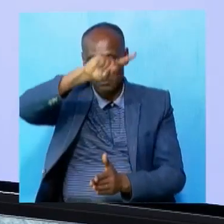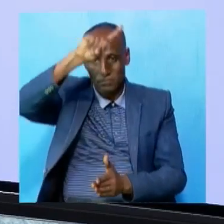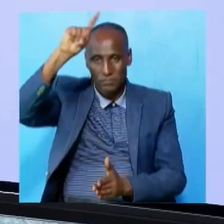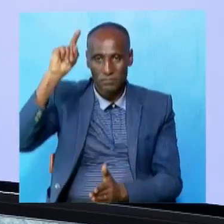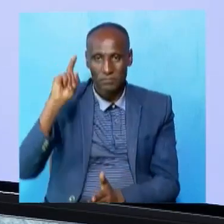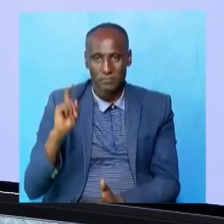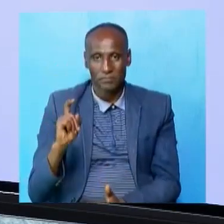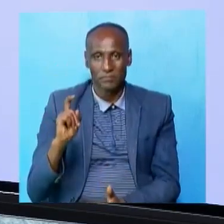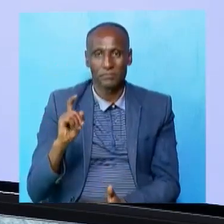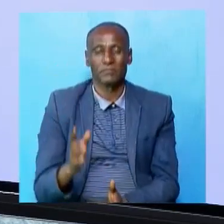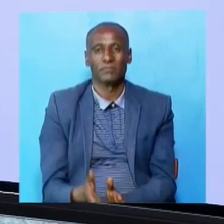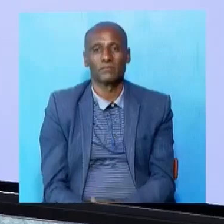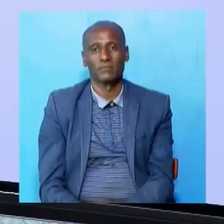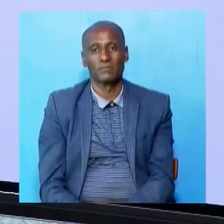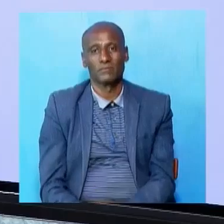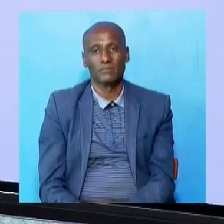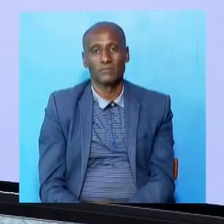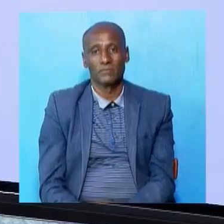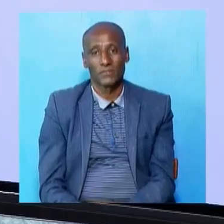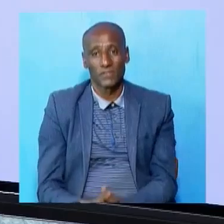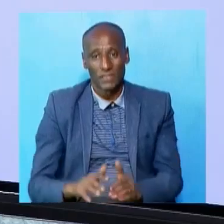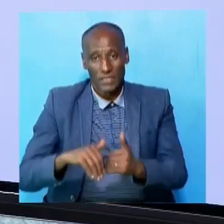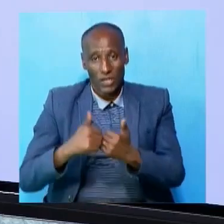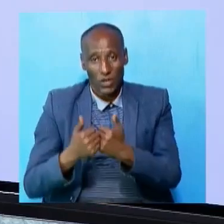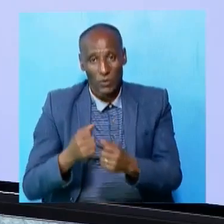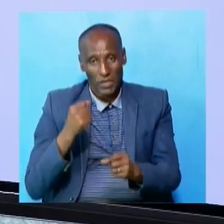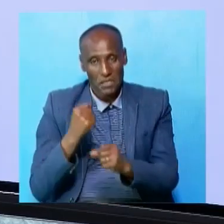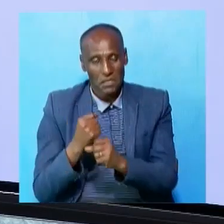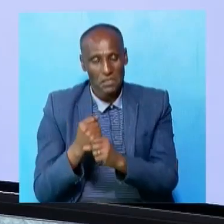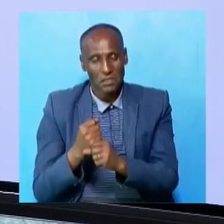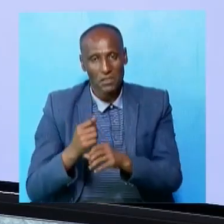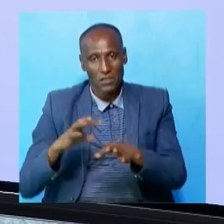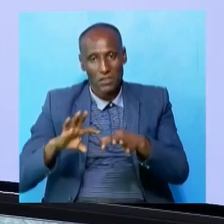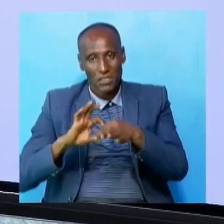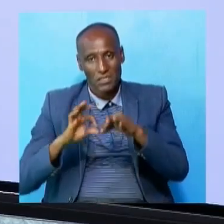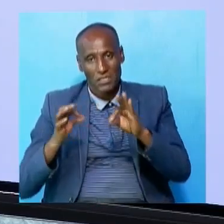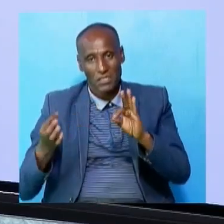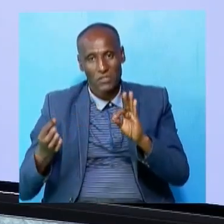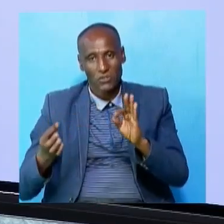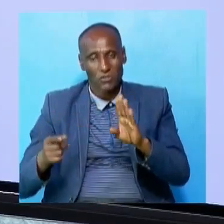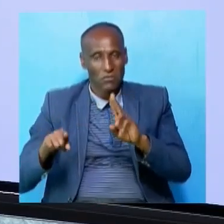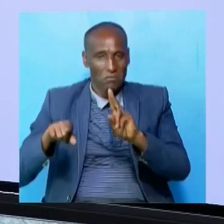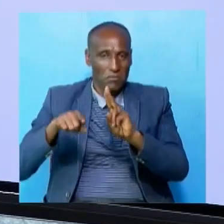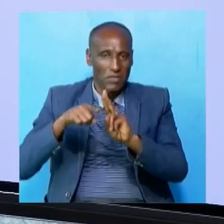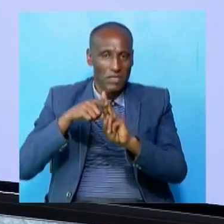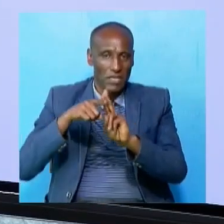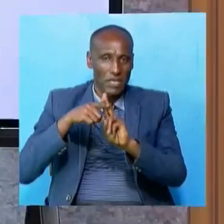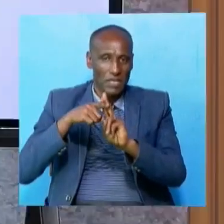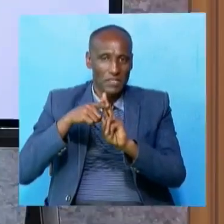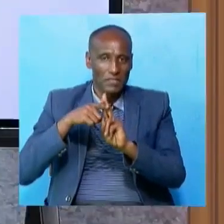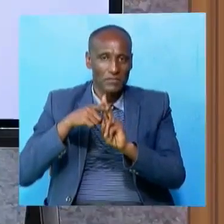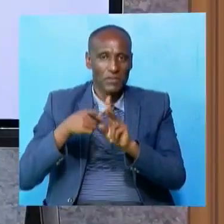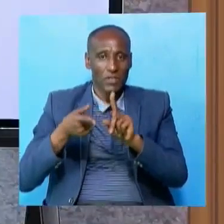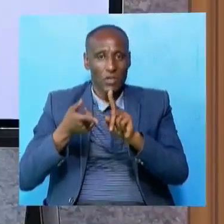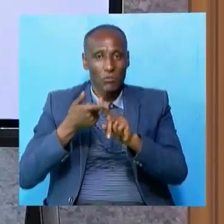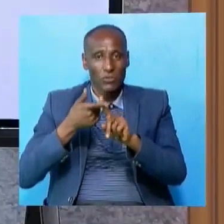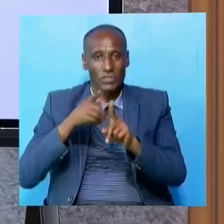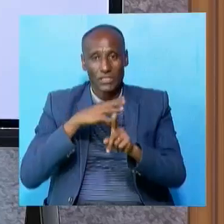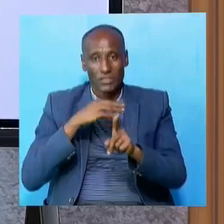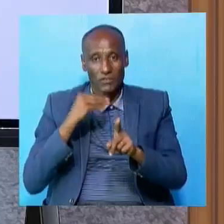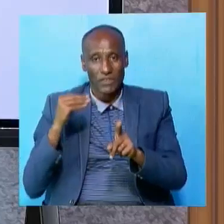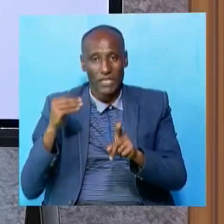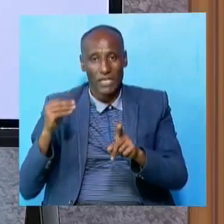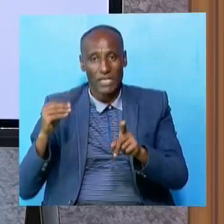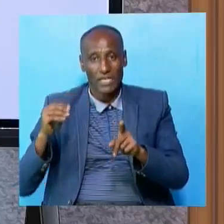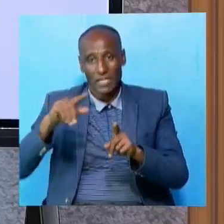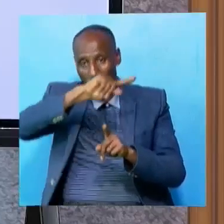into negative, and then how we can construct an interrogative or yes question sentence. This is all what we have seen